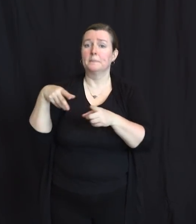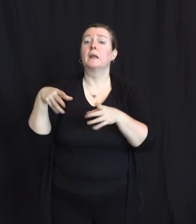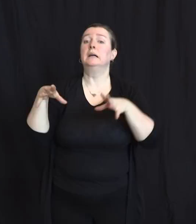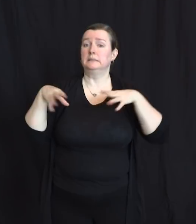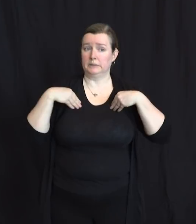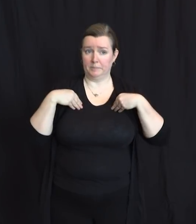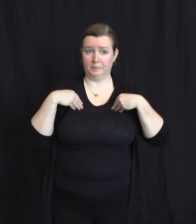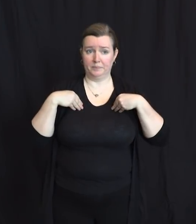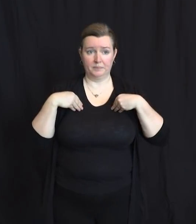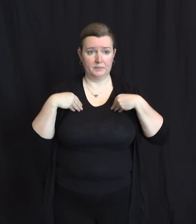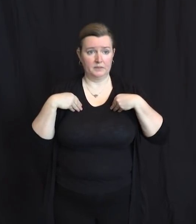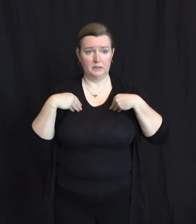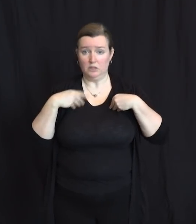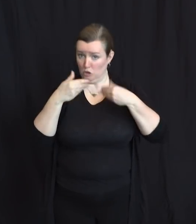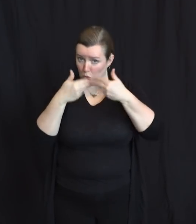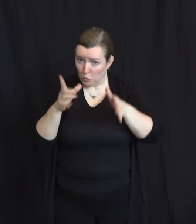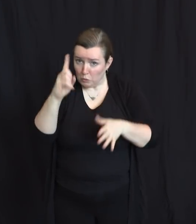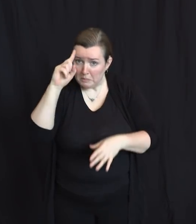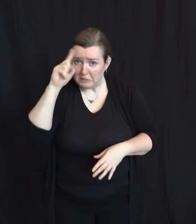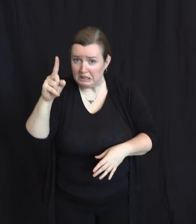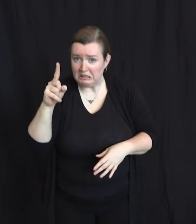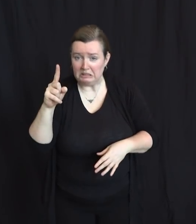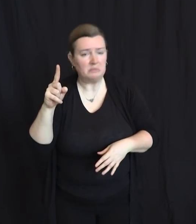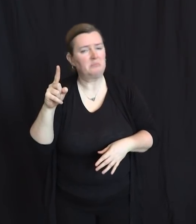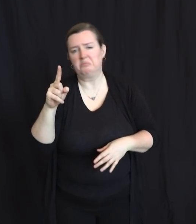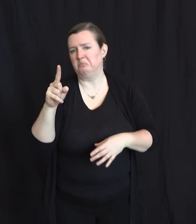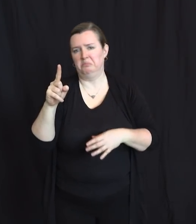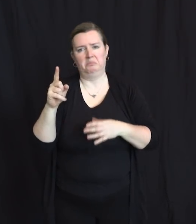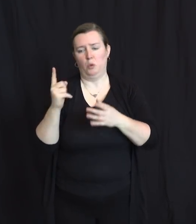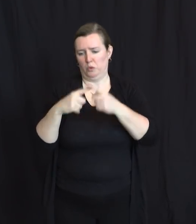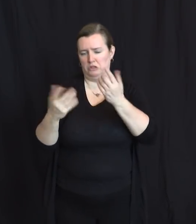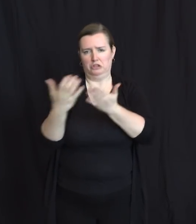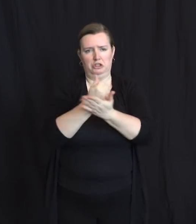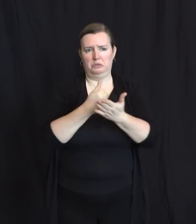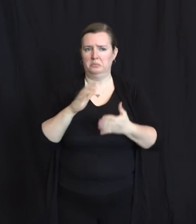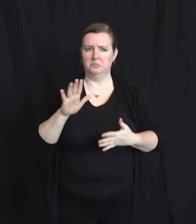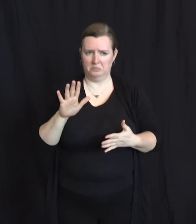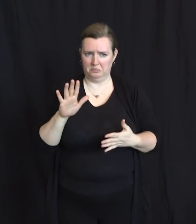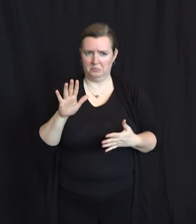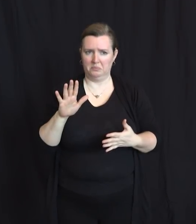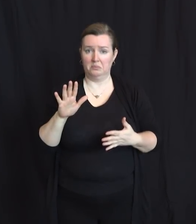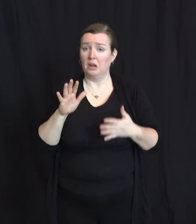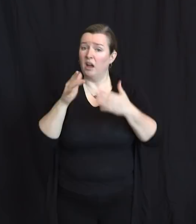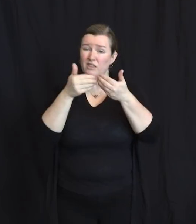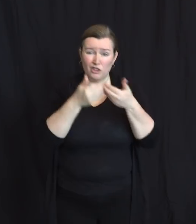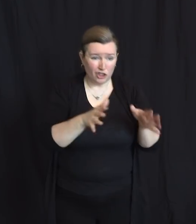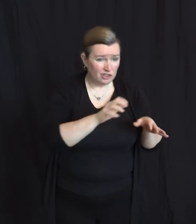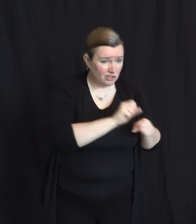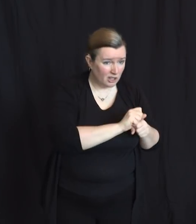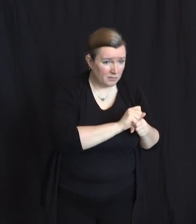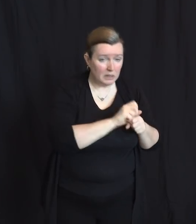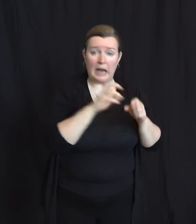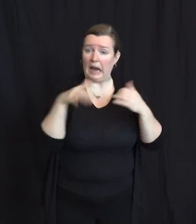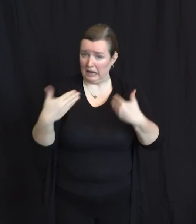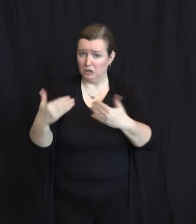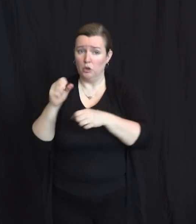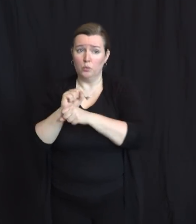the benefit they deserve. And by the way, if you have lost your job and you could still work, please visit the